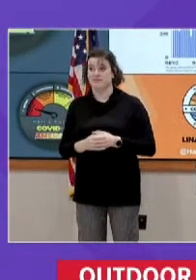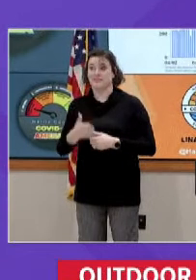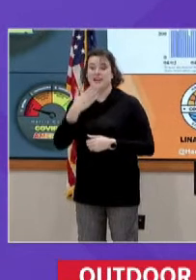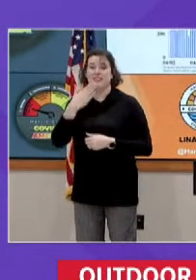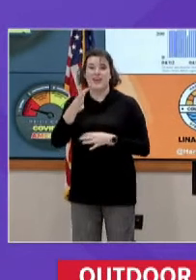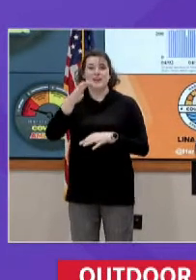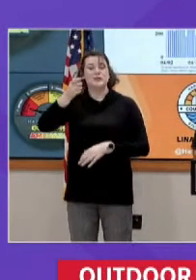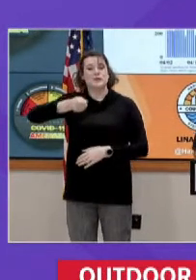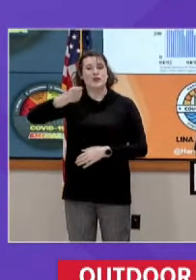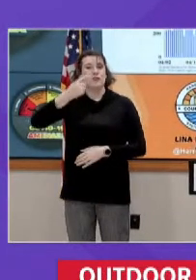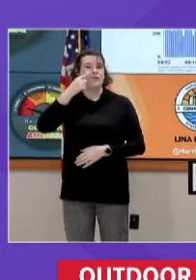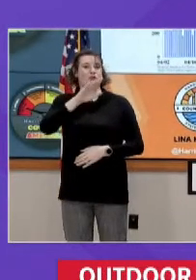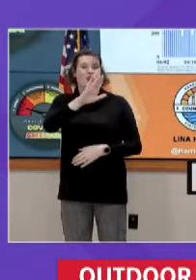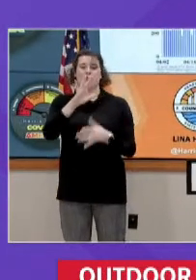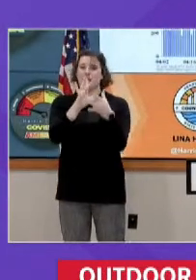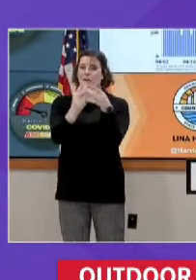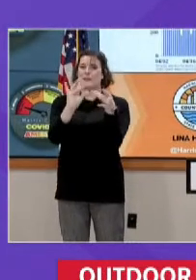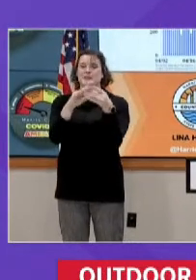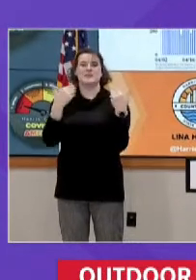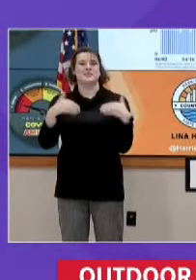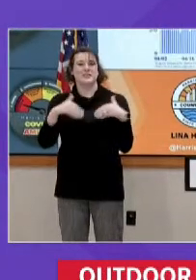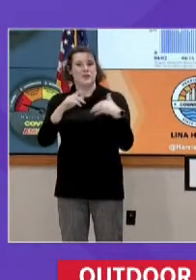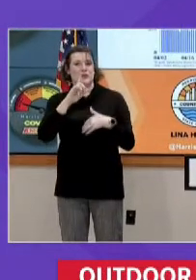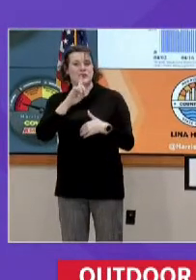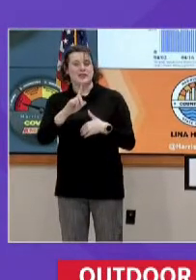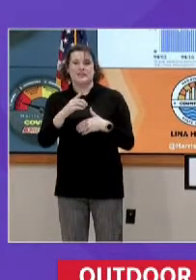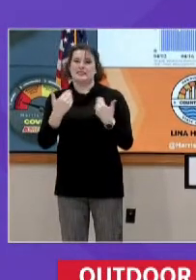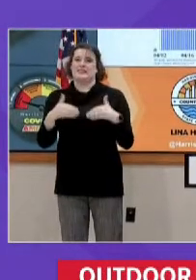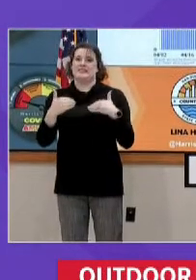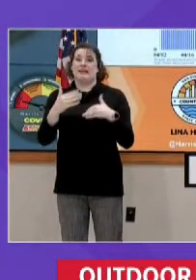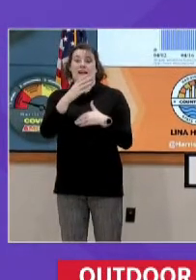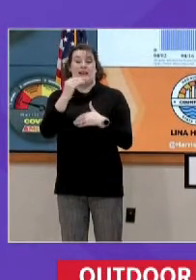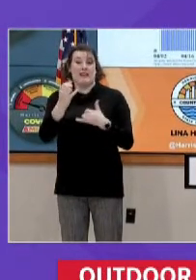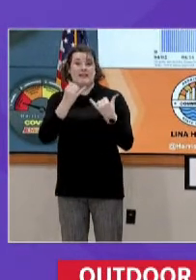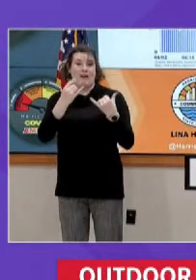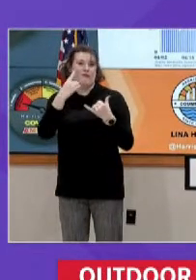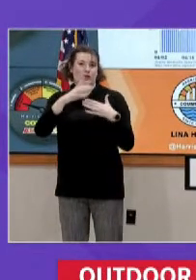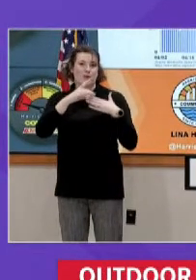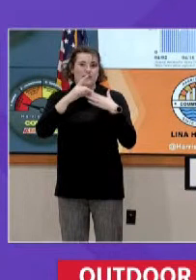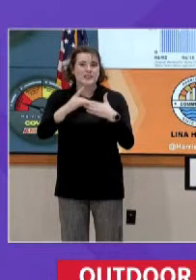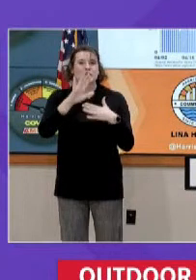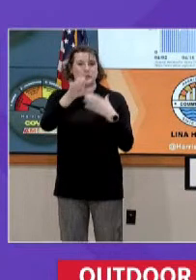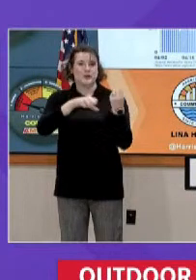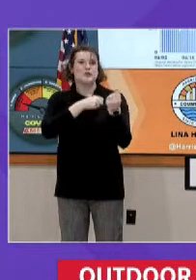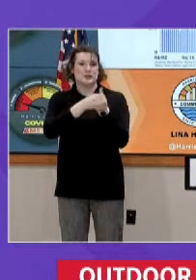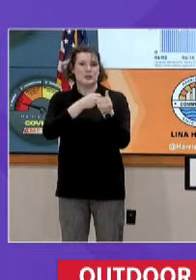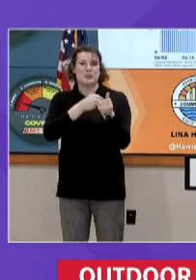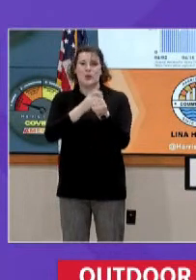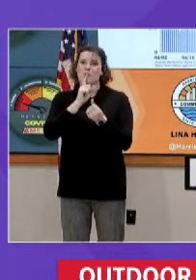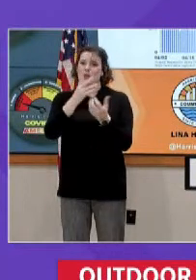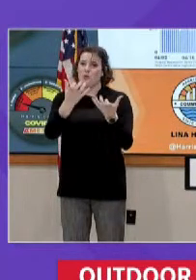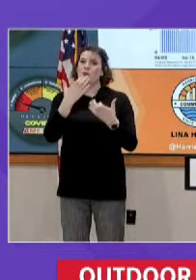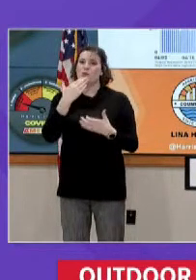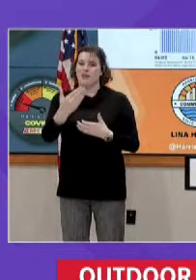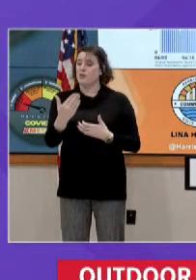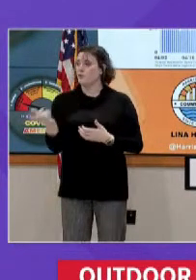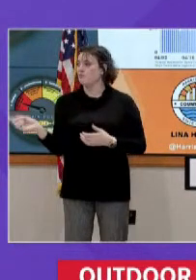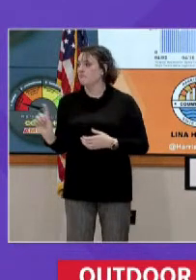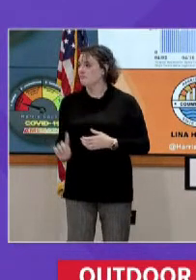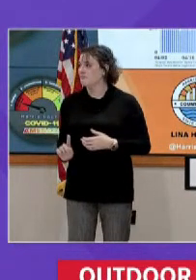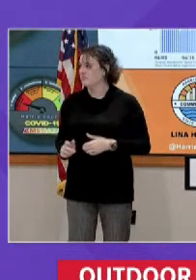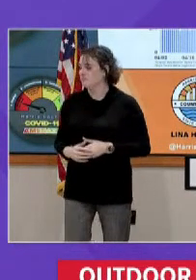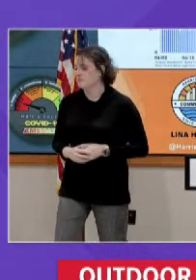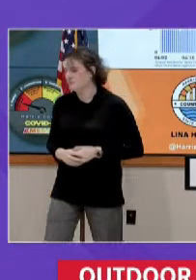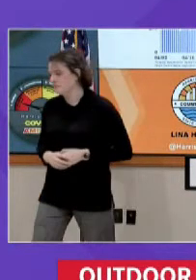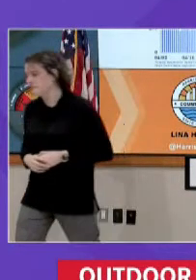Thank you, Judge, for your comments just now, and again, for your leadership and your support. Really want to thank you for that.